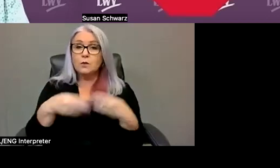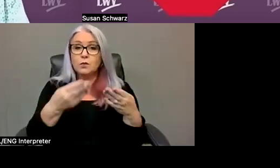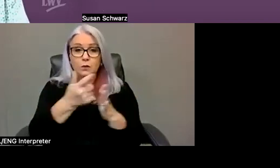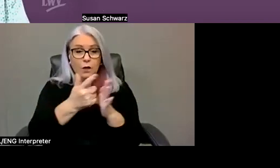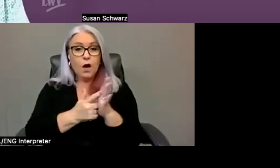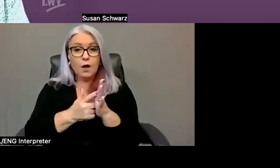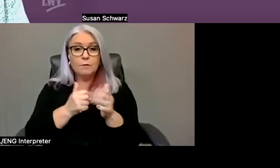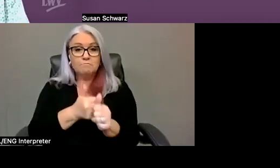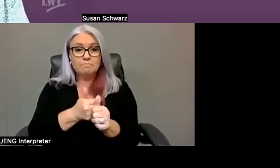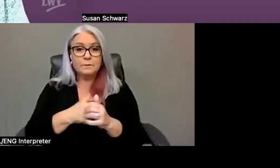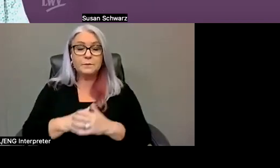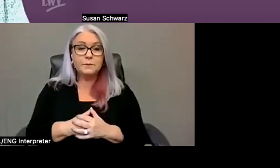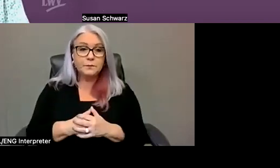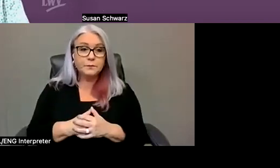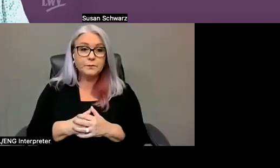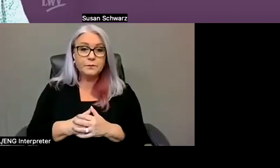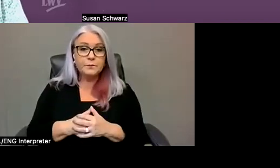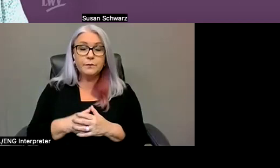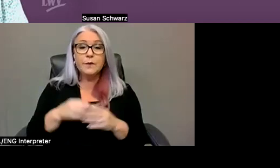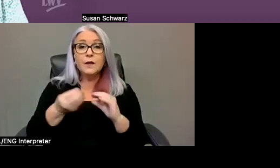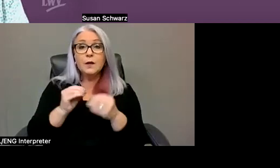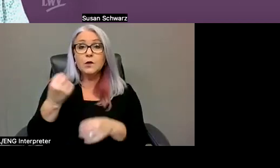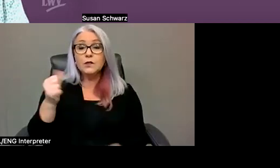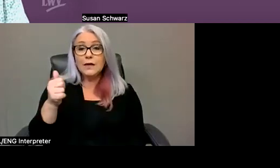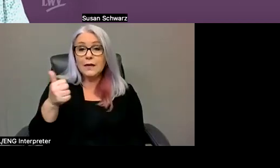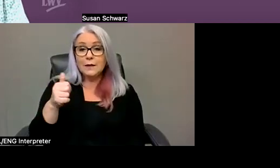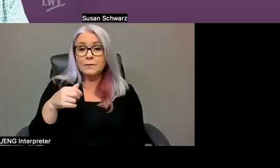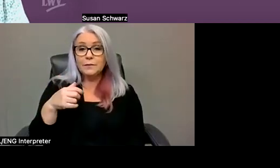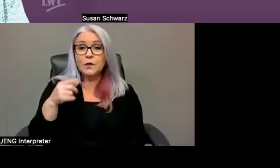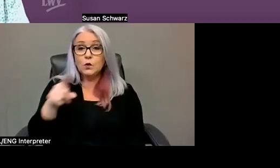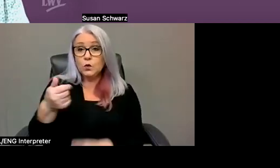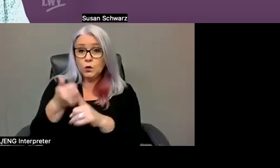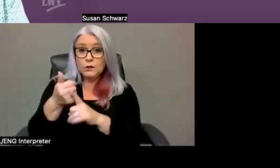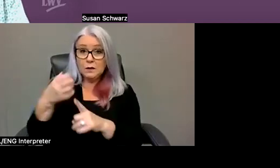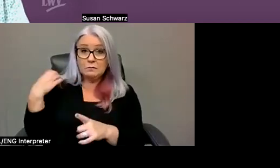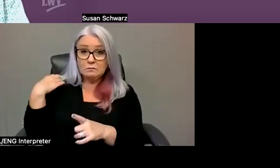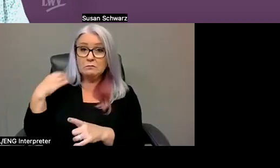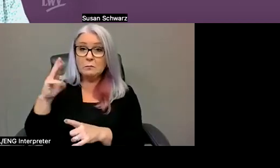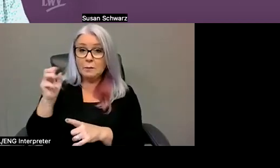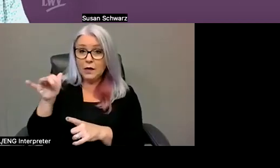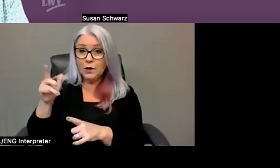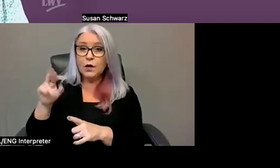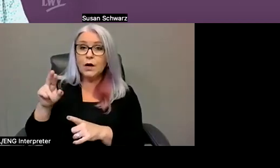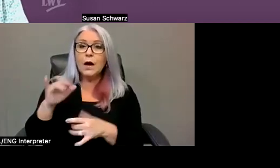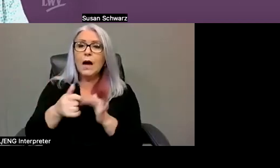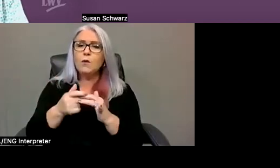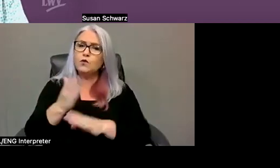you. And Mr. Rossillo, question 10. As mayor, what will you do to revitalize the